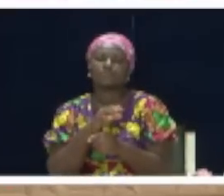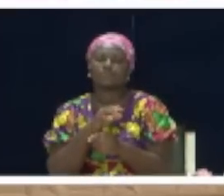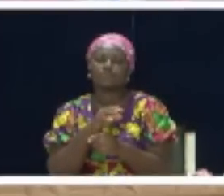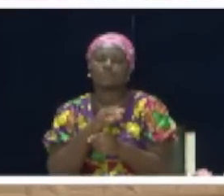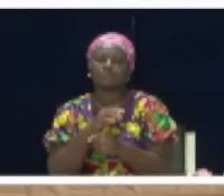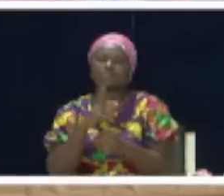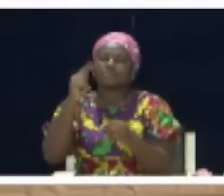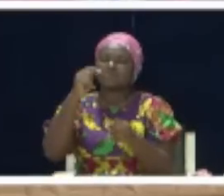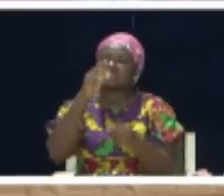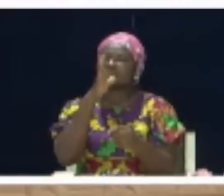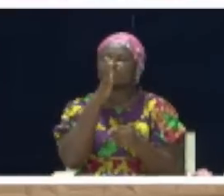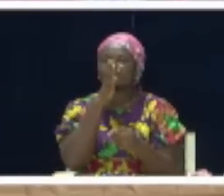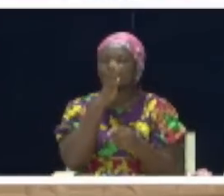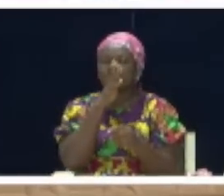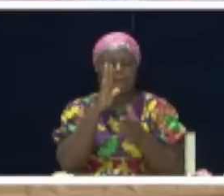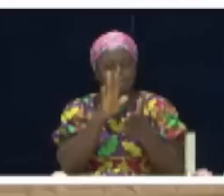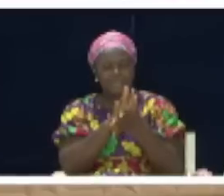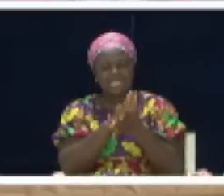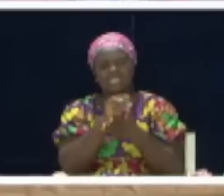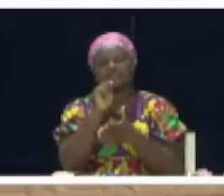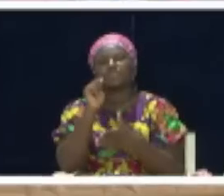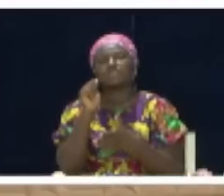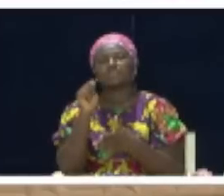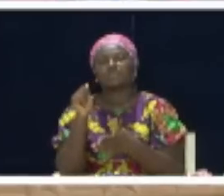The woman believed.